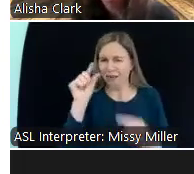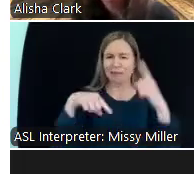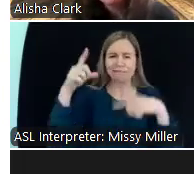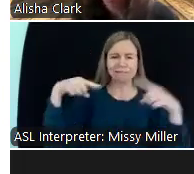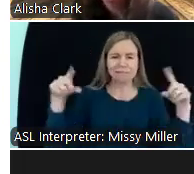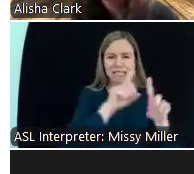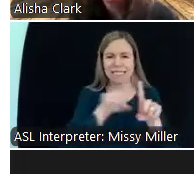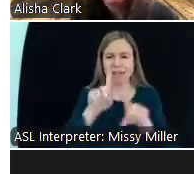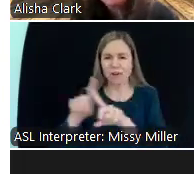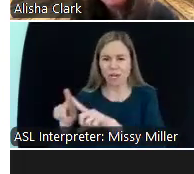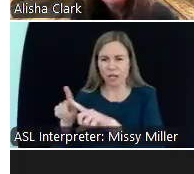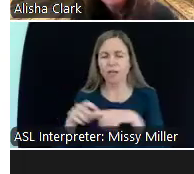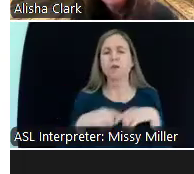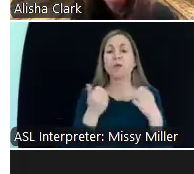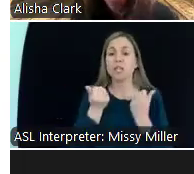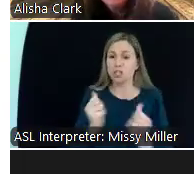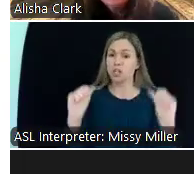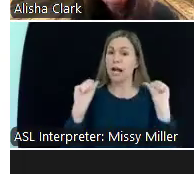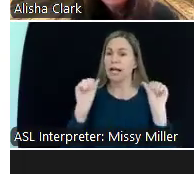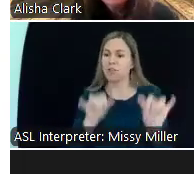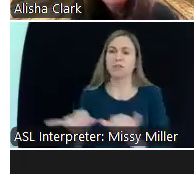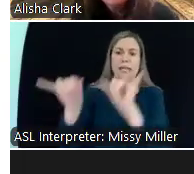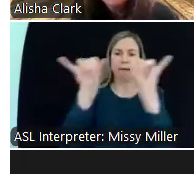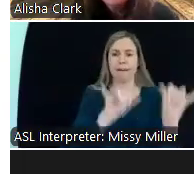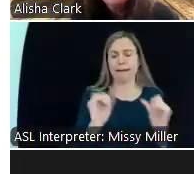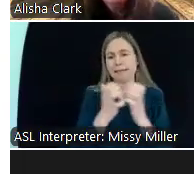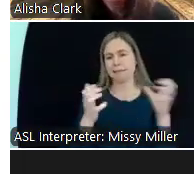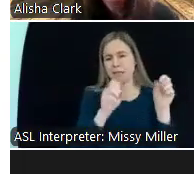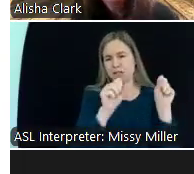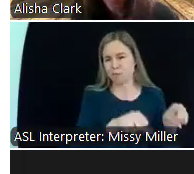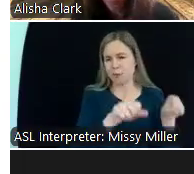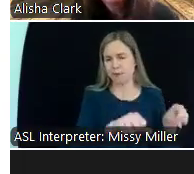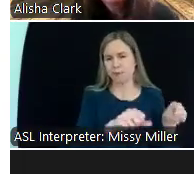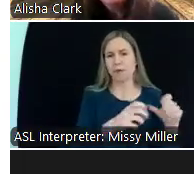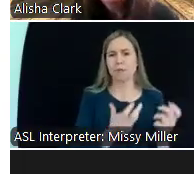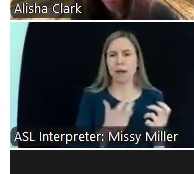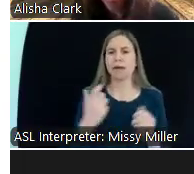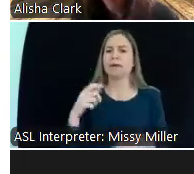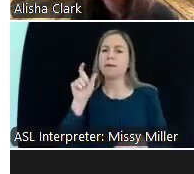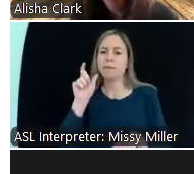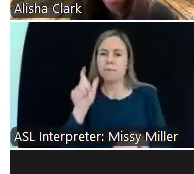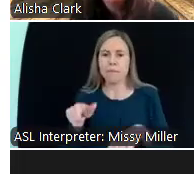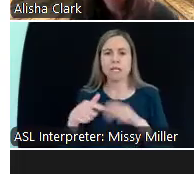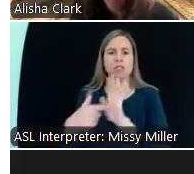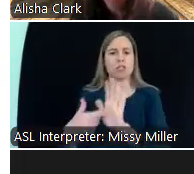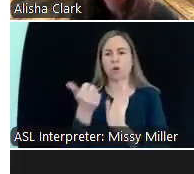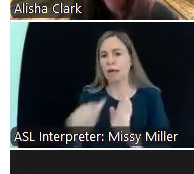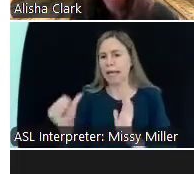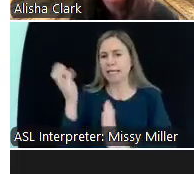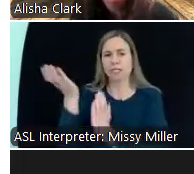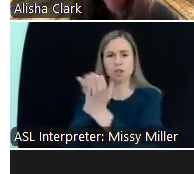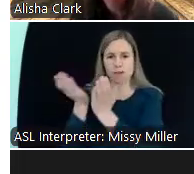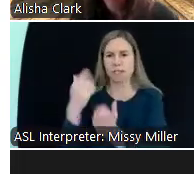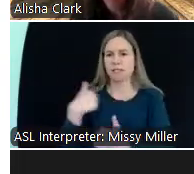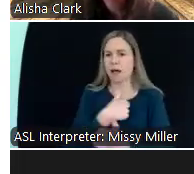trying to standardize those where we can, but it needs to ensure any service that is put